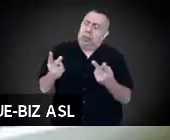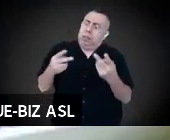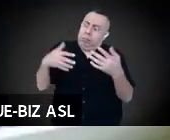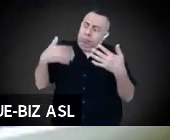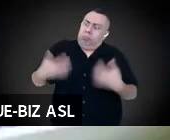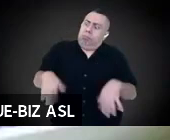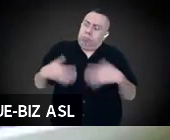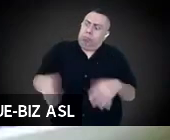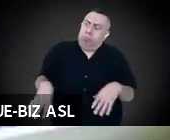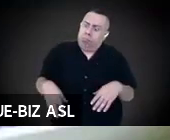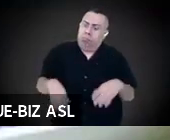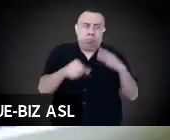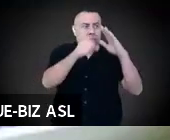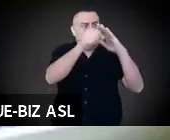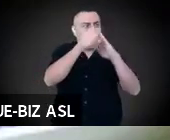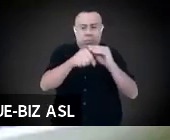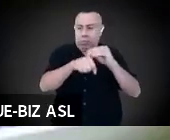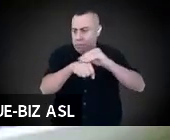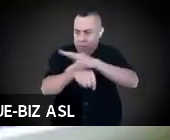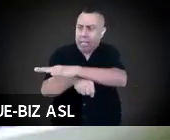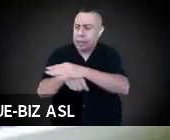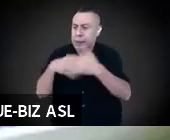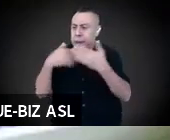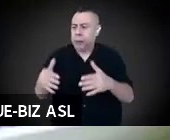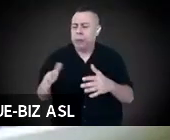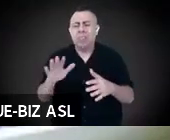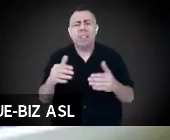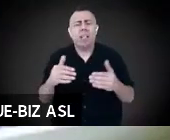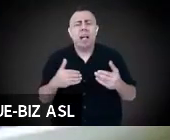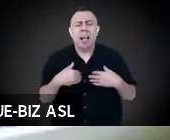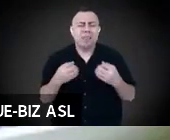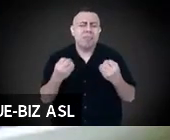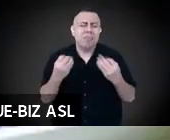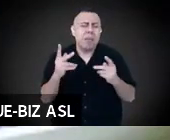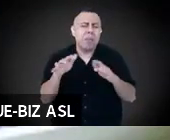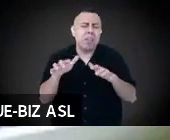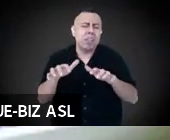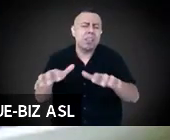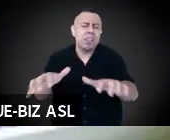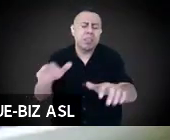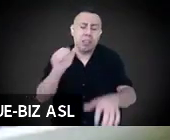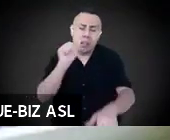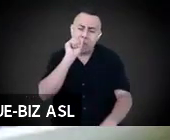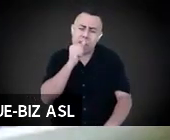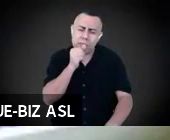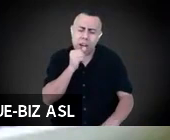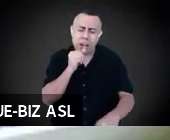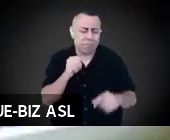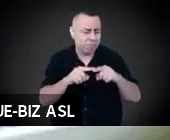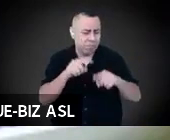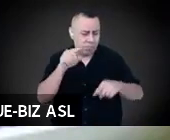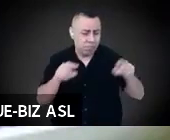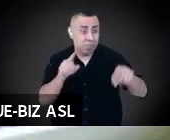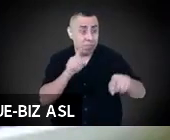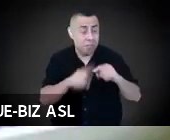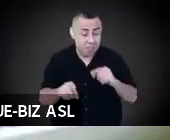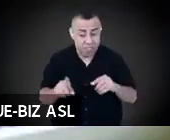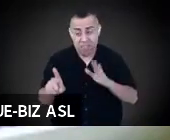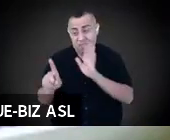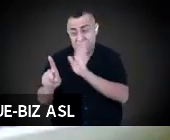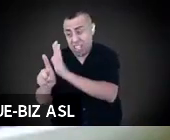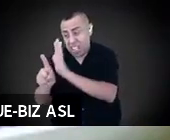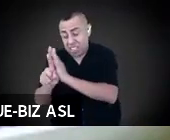There are so many people who suffer in various ways, but his really took a toll on him. He was